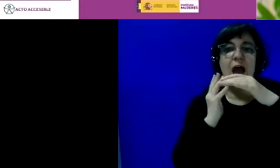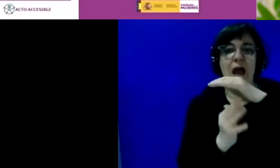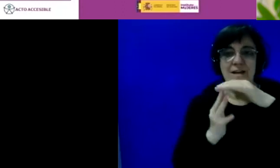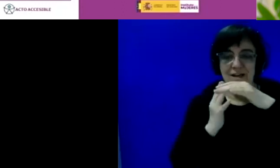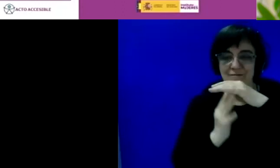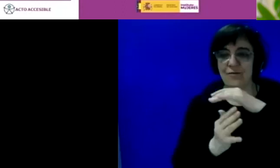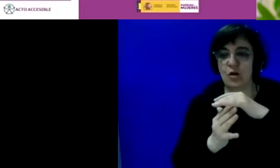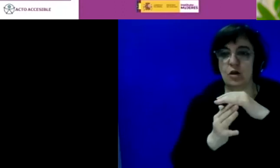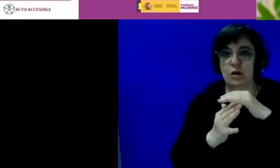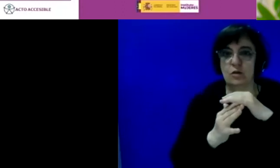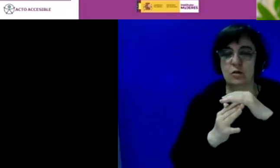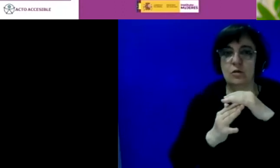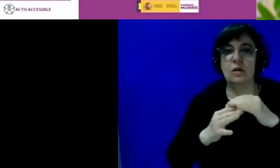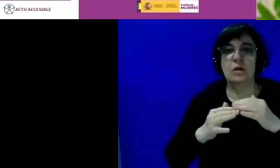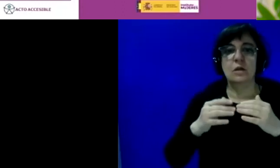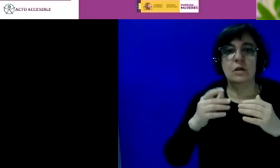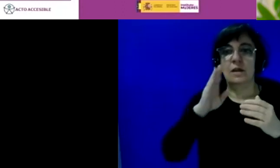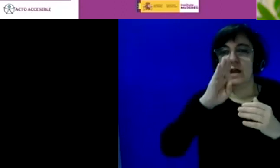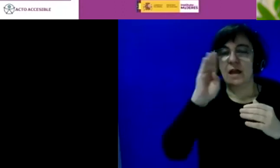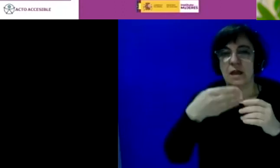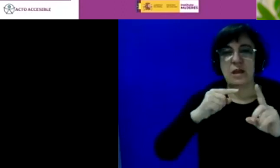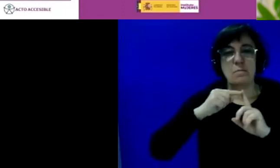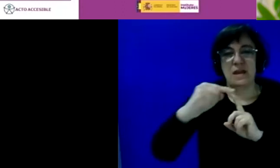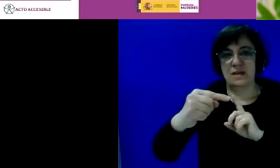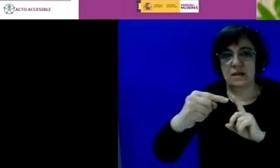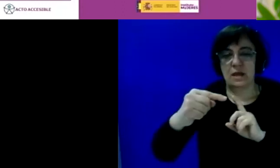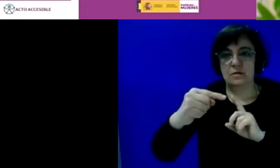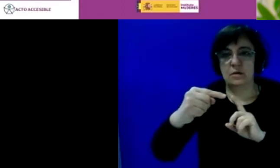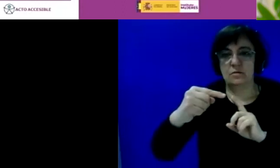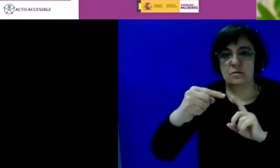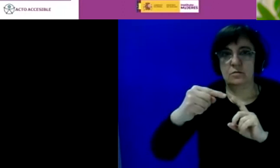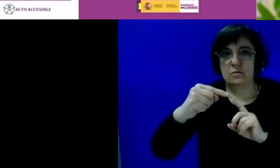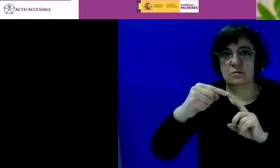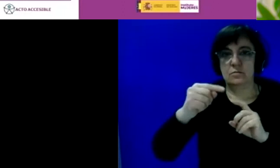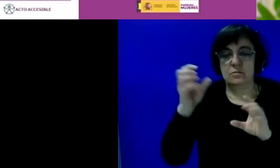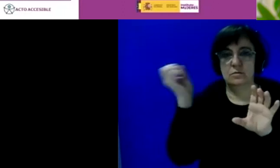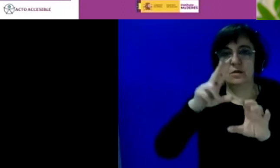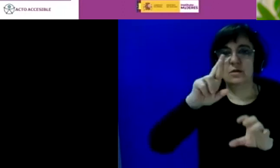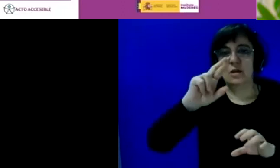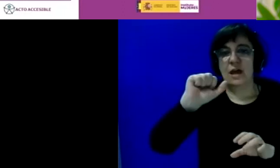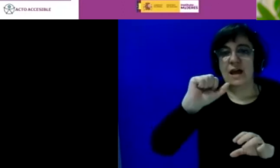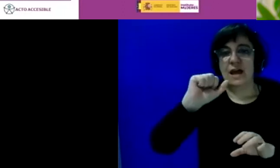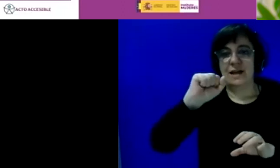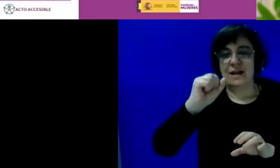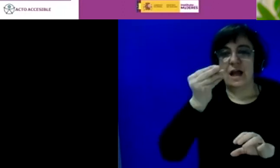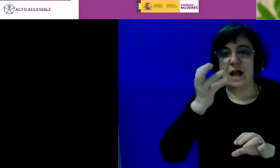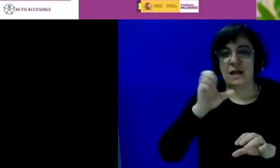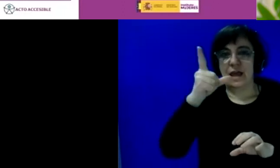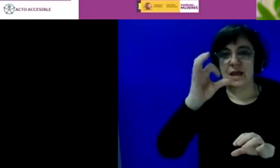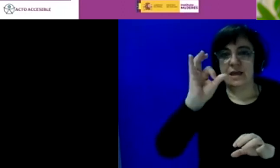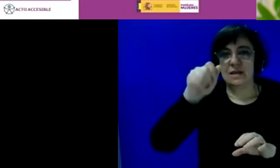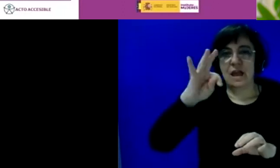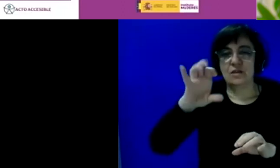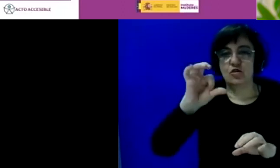we have an intervention by the Spanish Commission for Refugee Aid, a message from